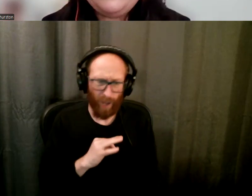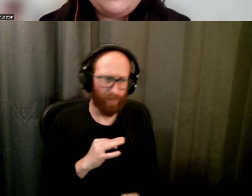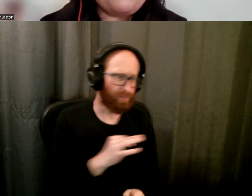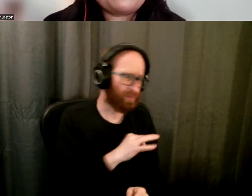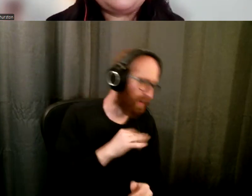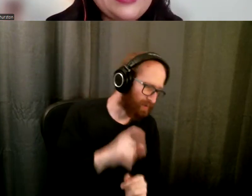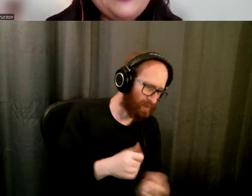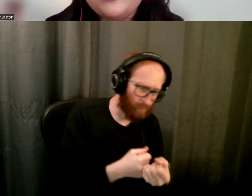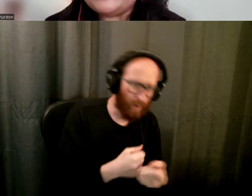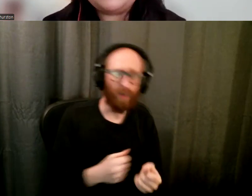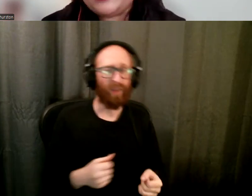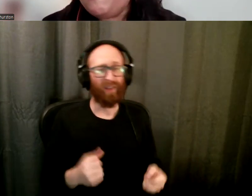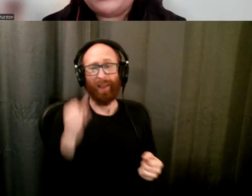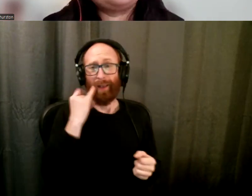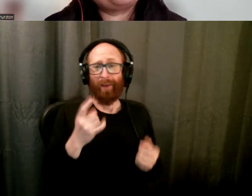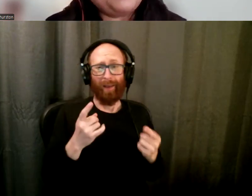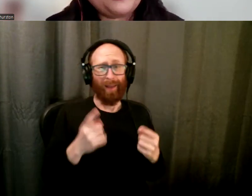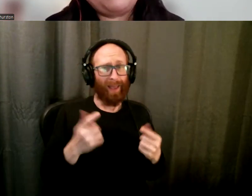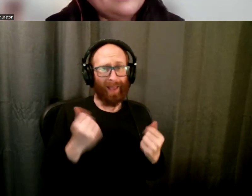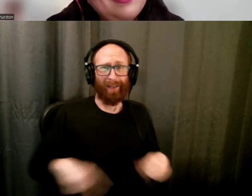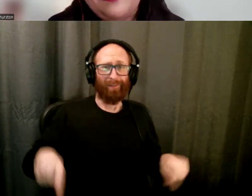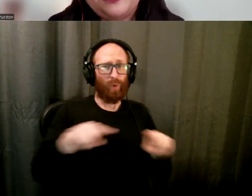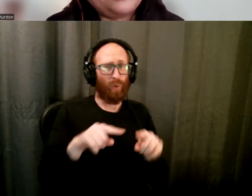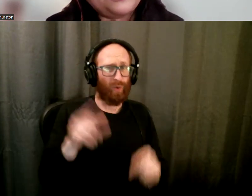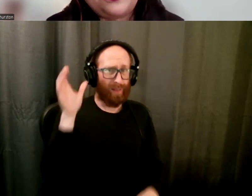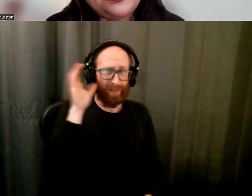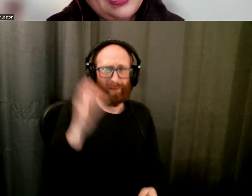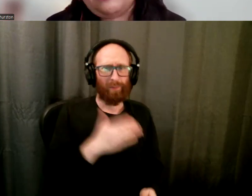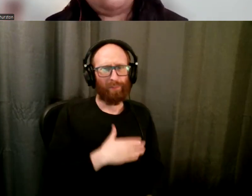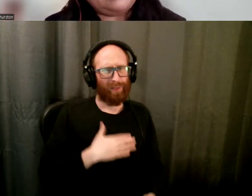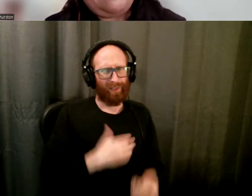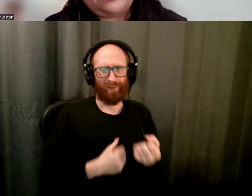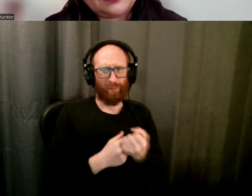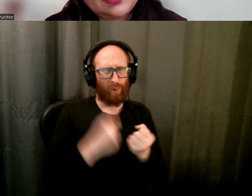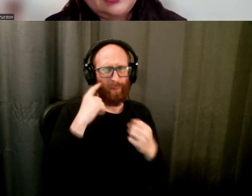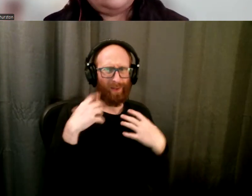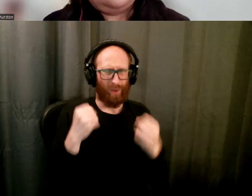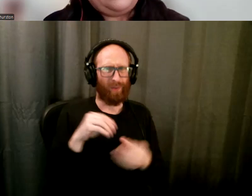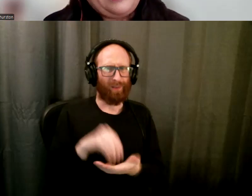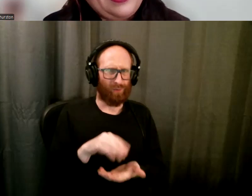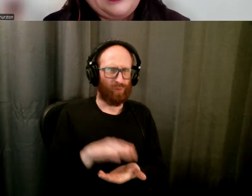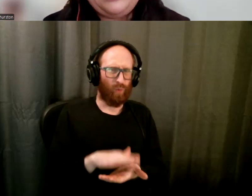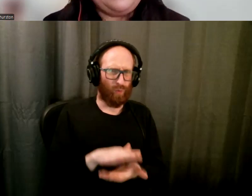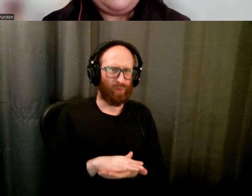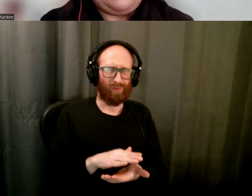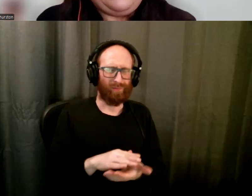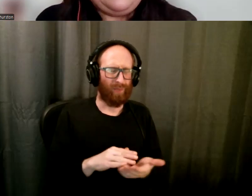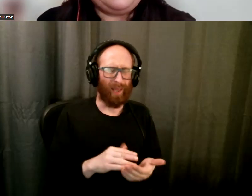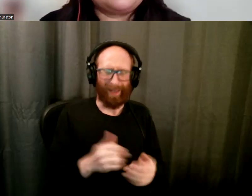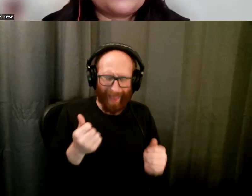this presentation is listening, please support mental health in our schools at all levels.